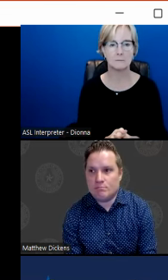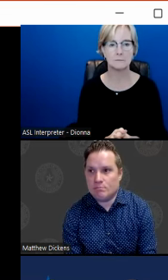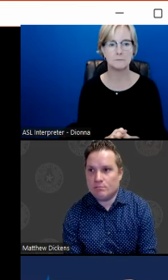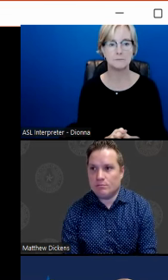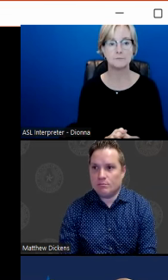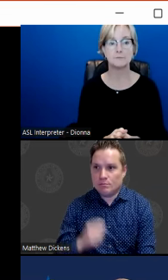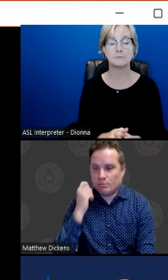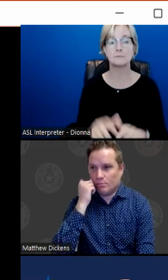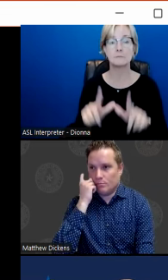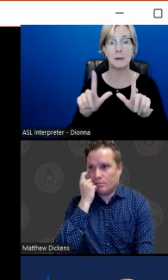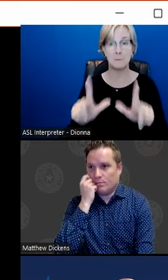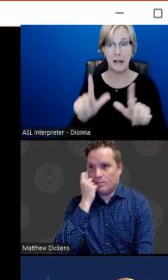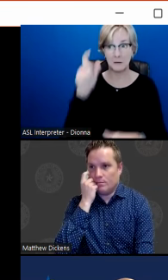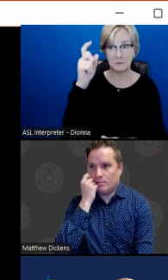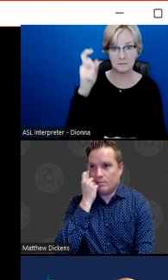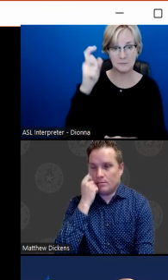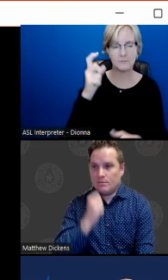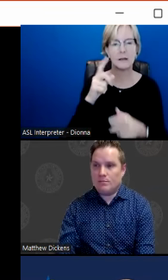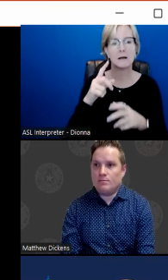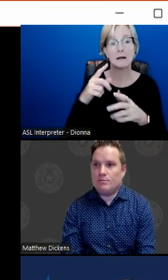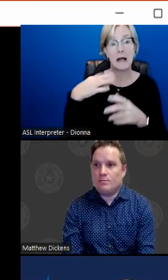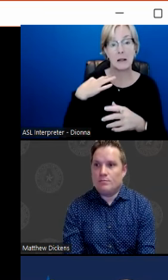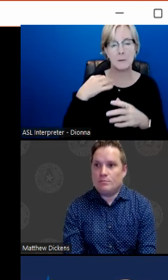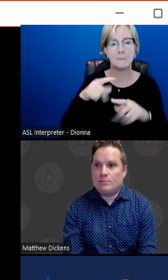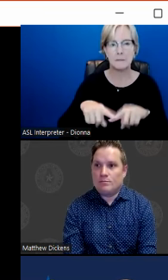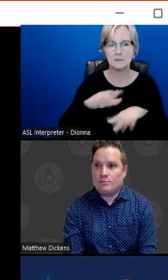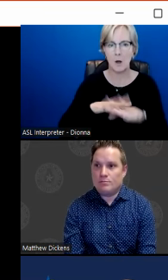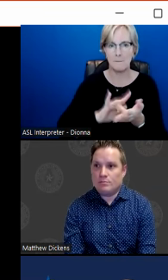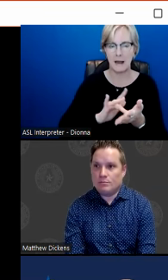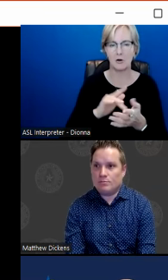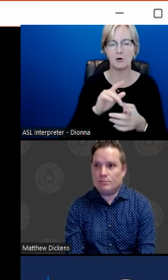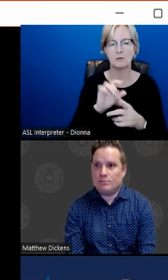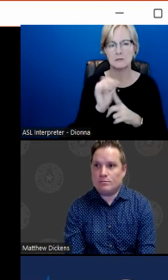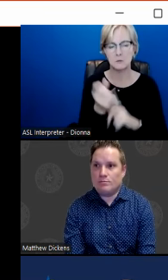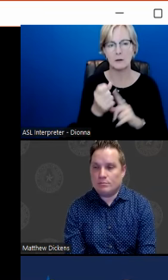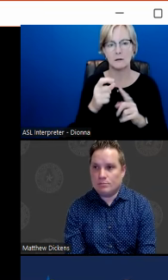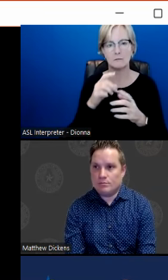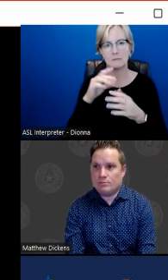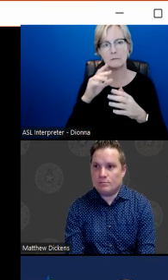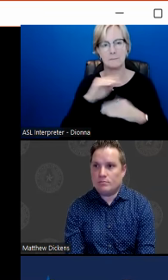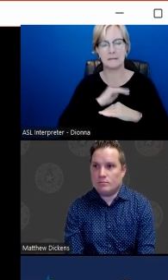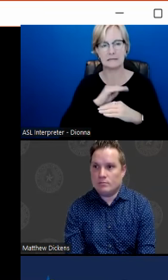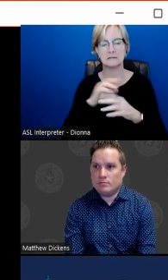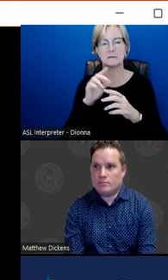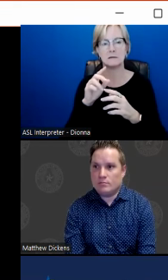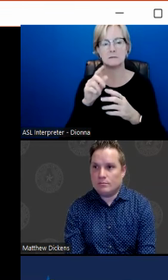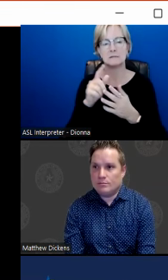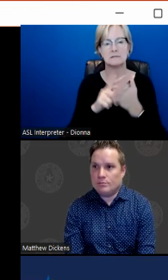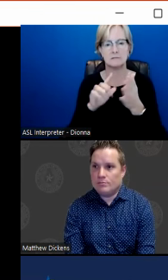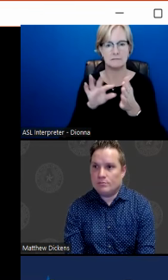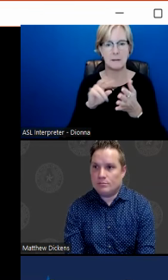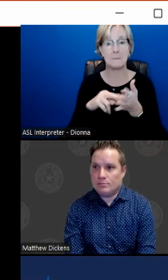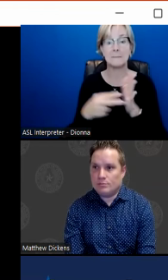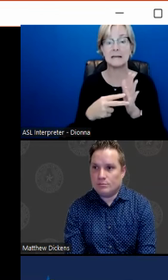Placard and plate eligibility is based on medical condition that meets the legal definition of disability. Disability means a condition in